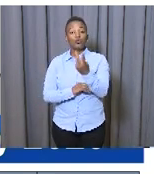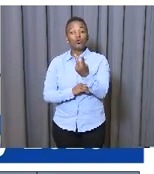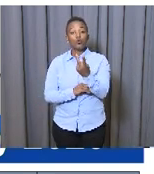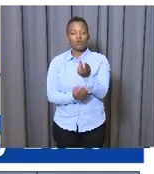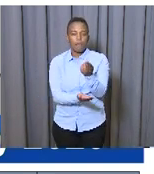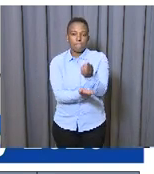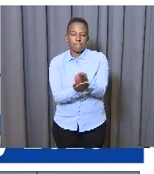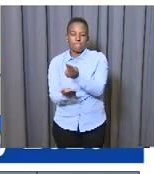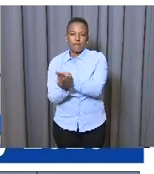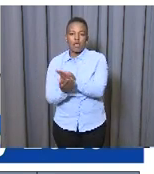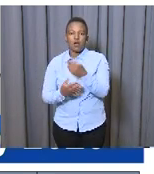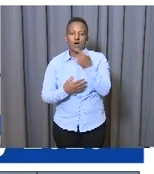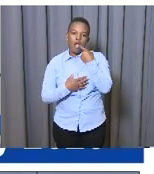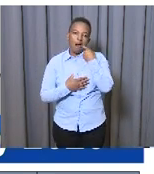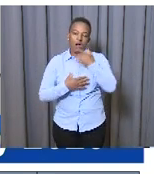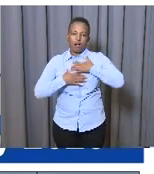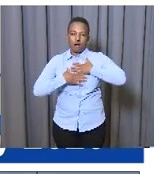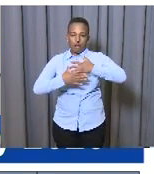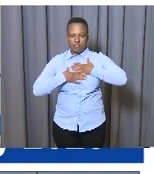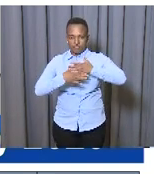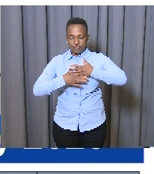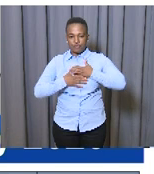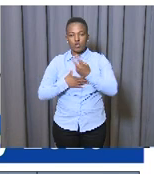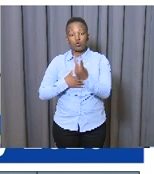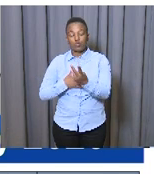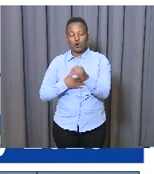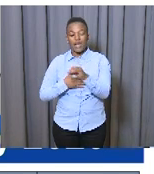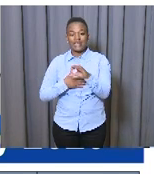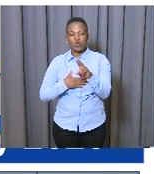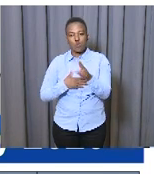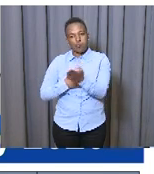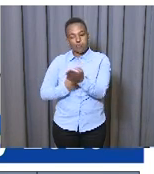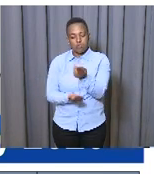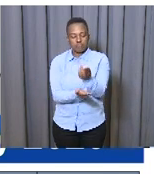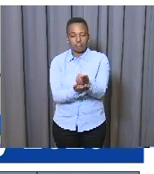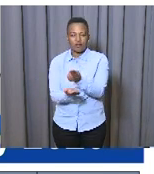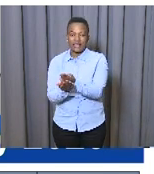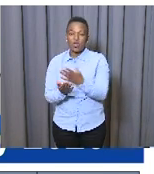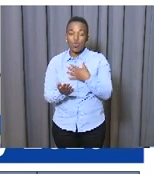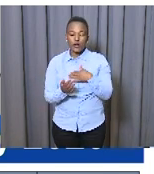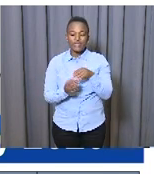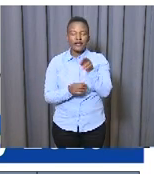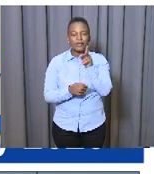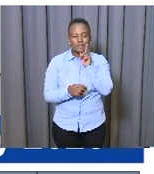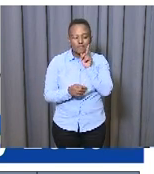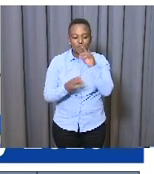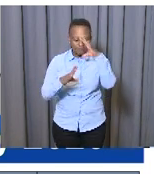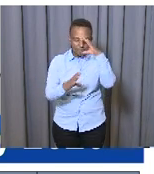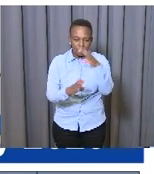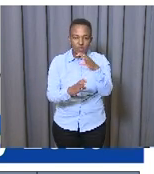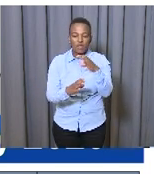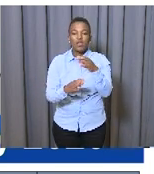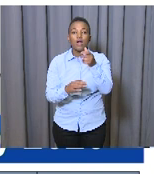ICU under ventilation. And we always watch those in ICU very, very closely, under